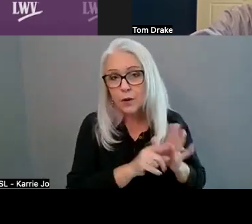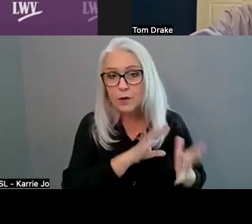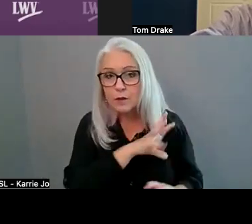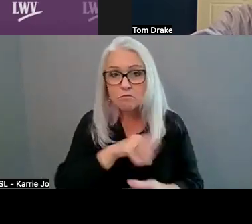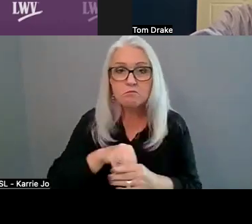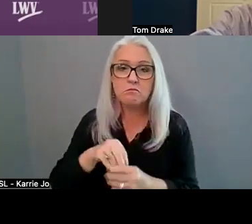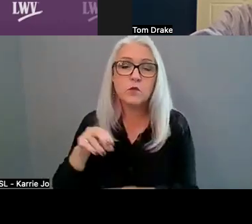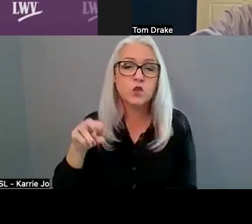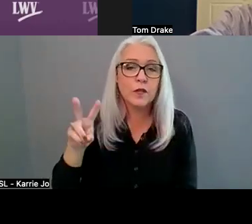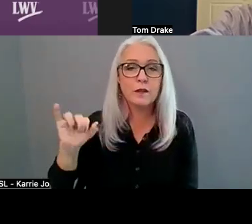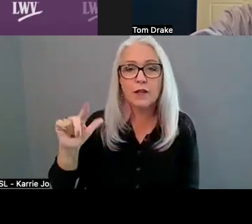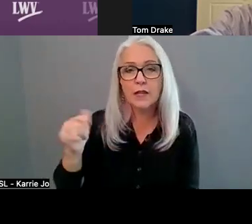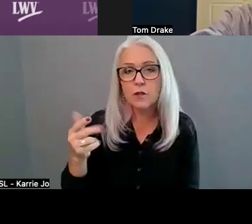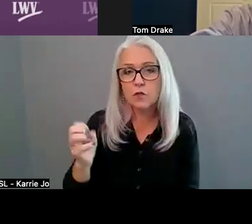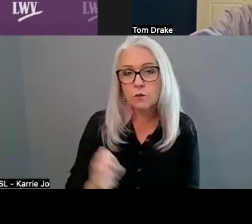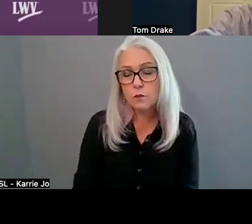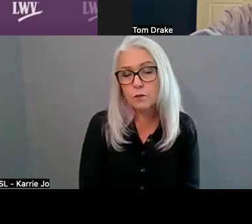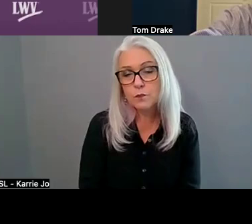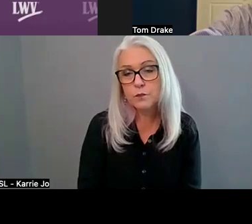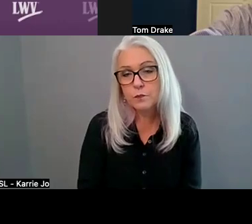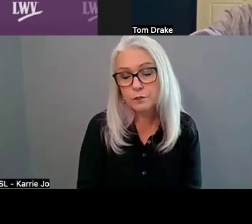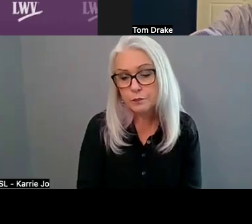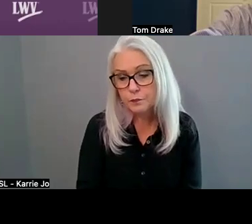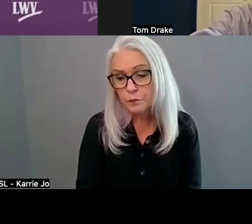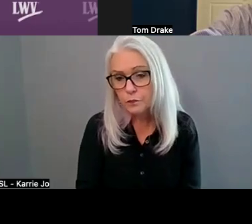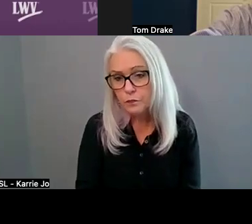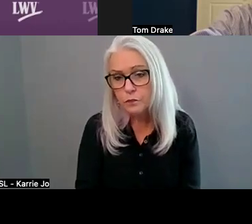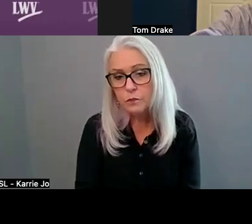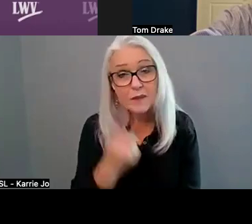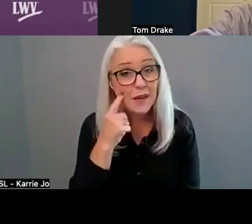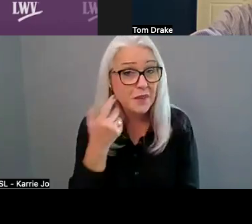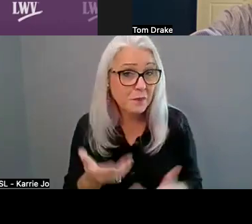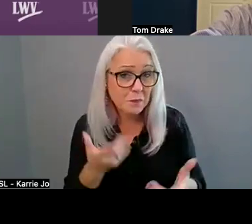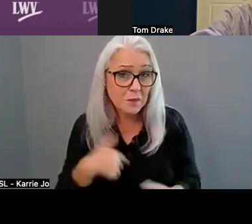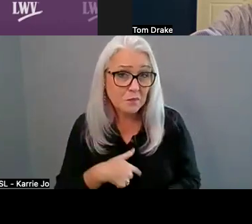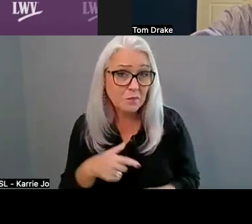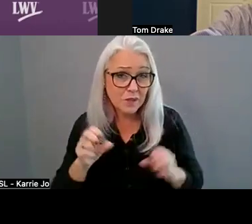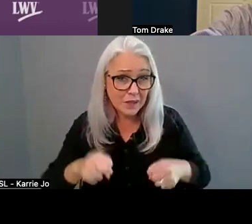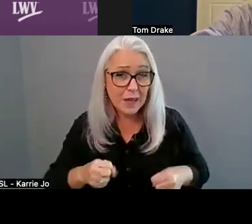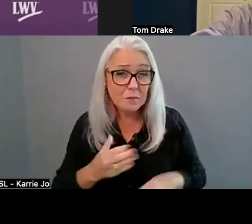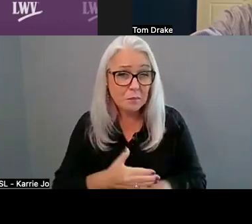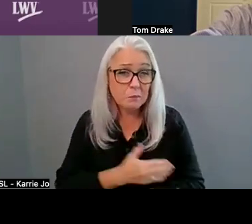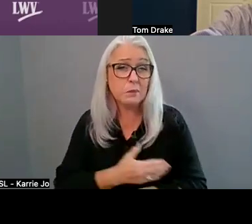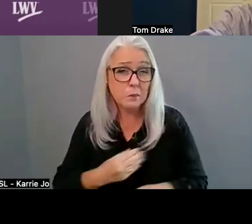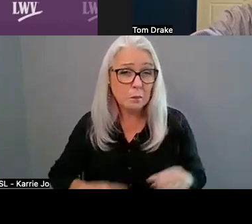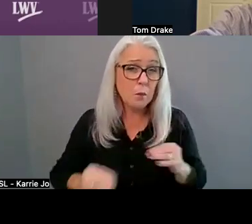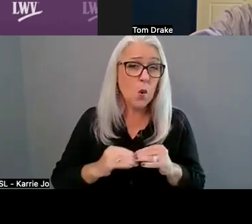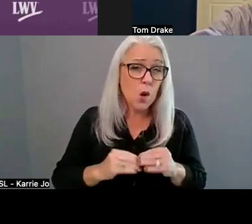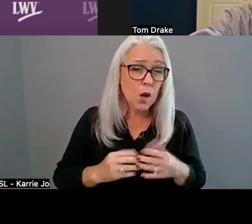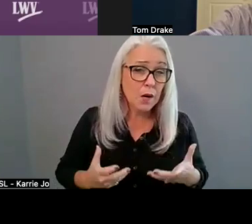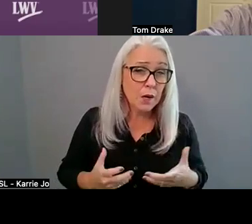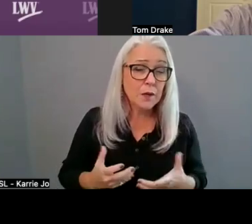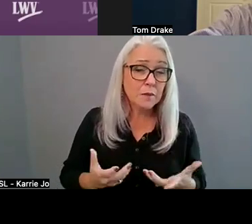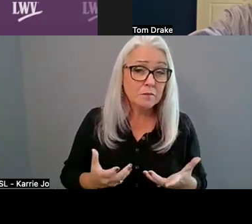village. And but I think we need to do more. We need to make the village more affordable. We need